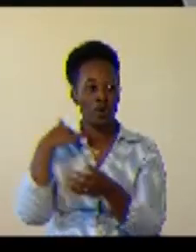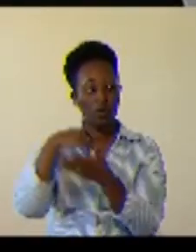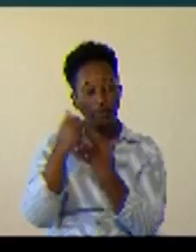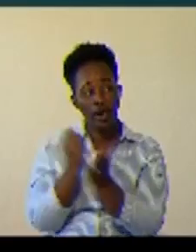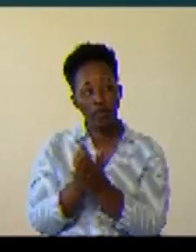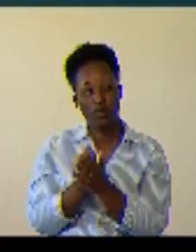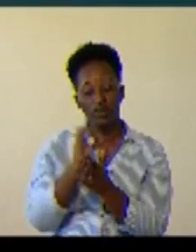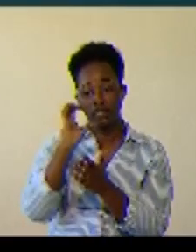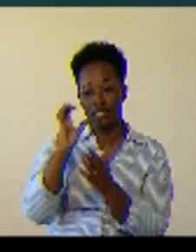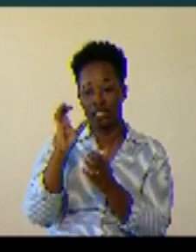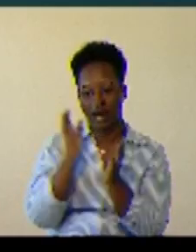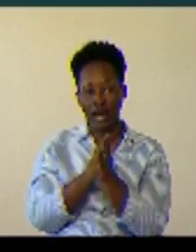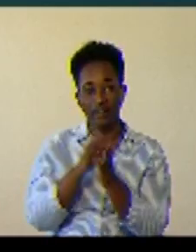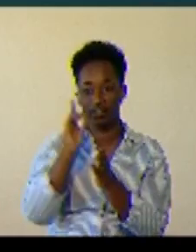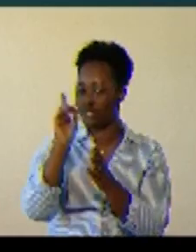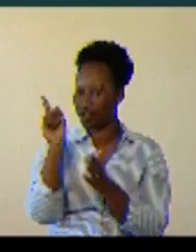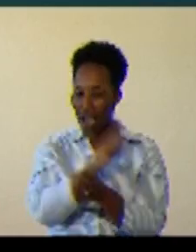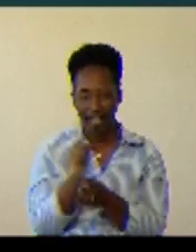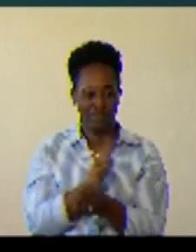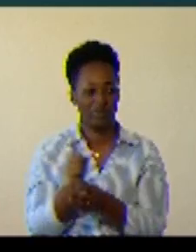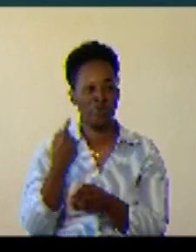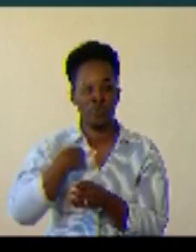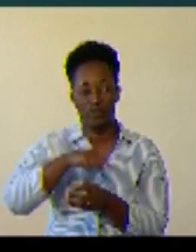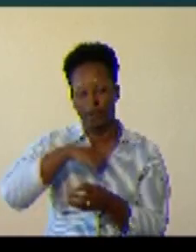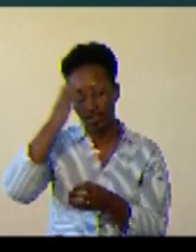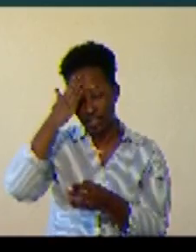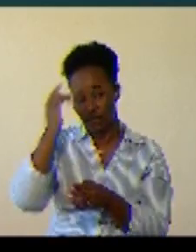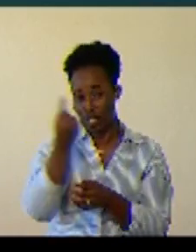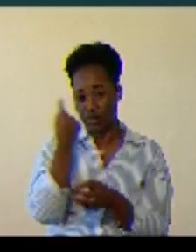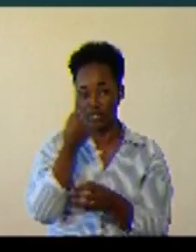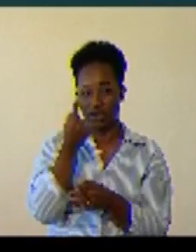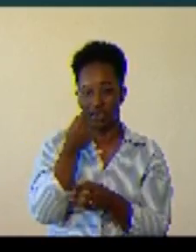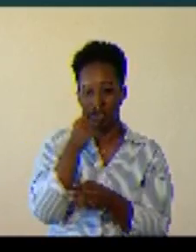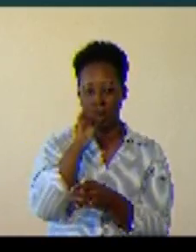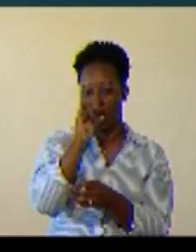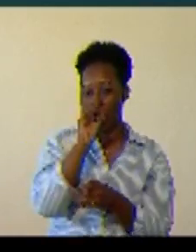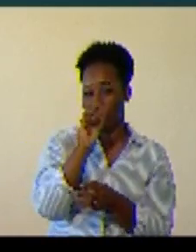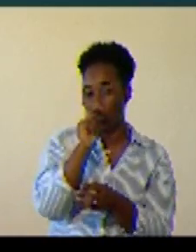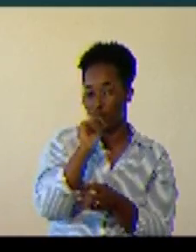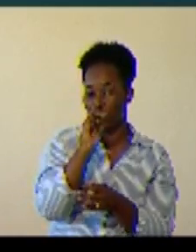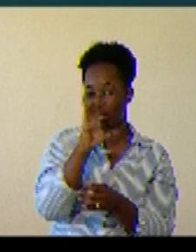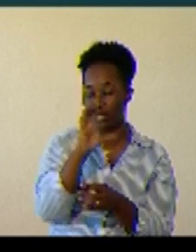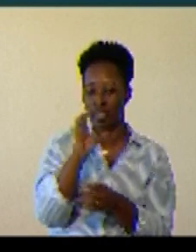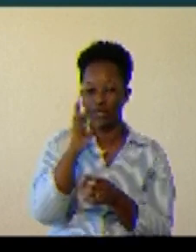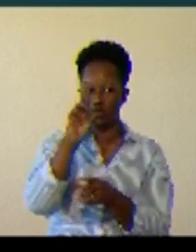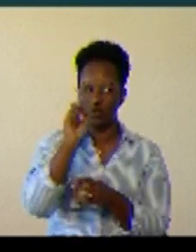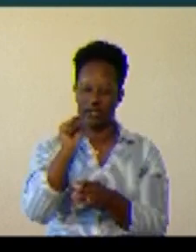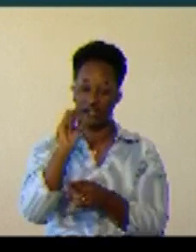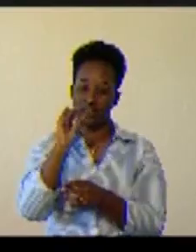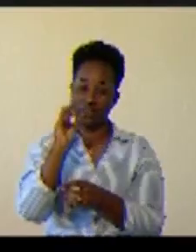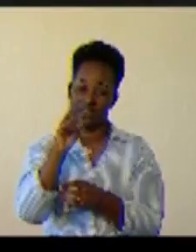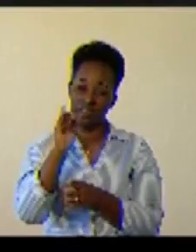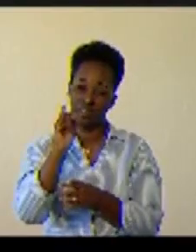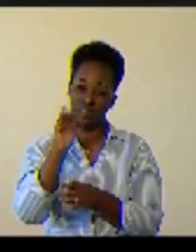Because C and D are also wrong. We know that the ionic radius increases as we go down the group,